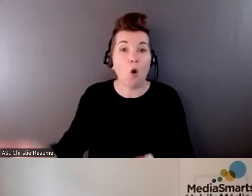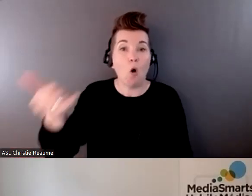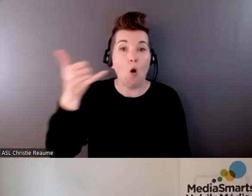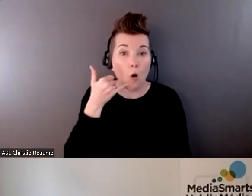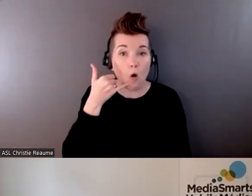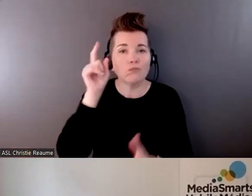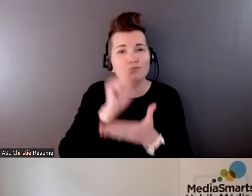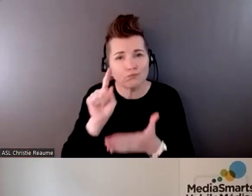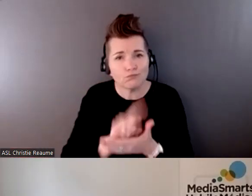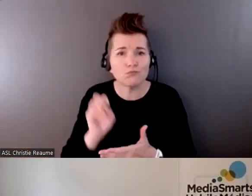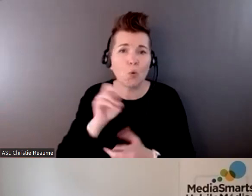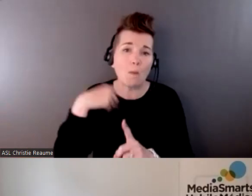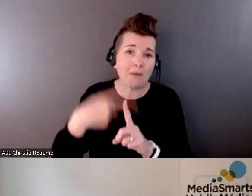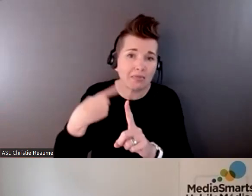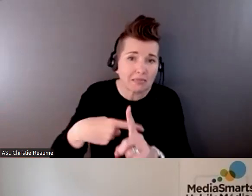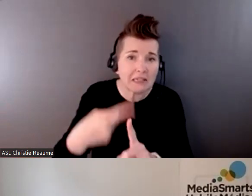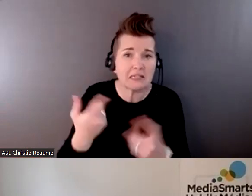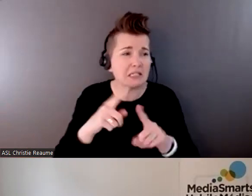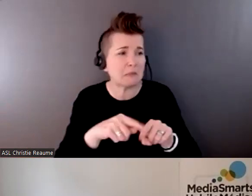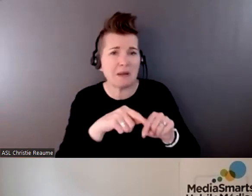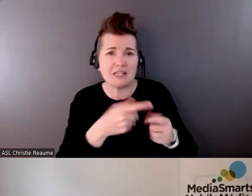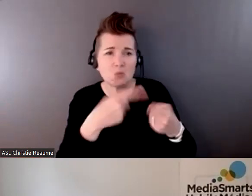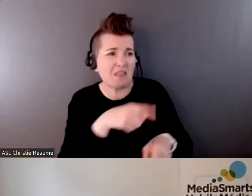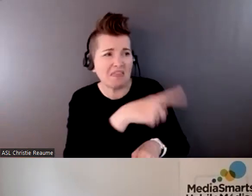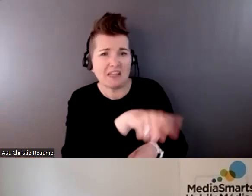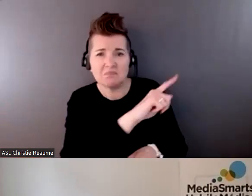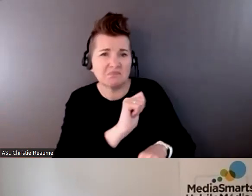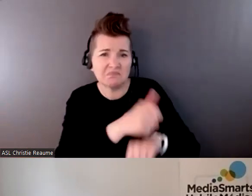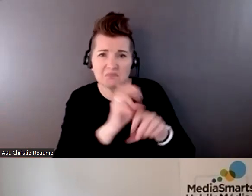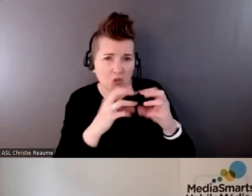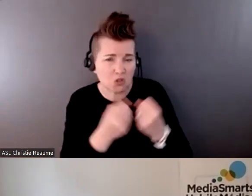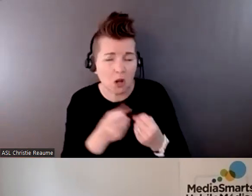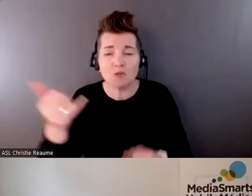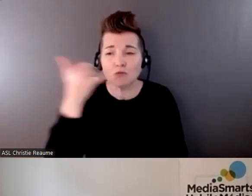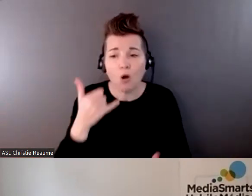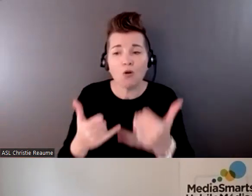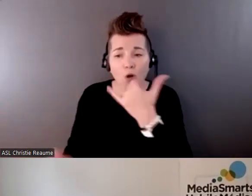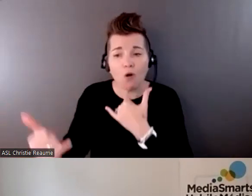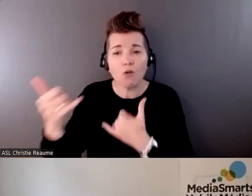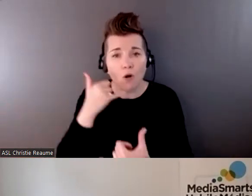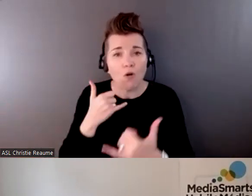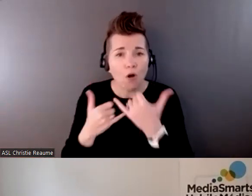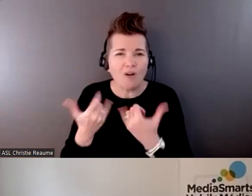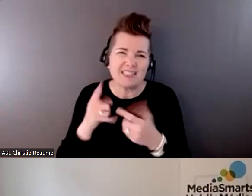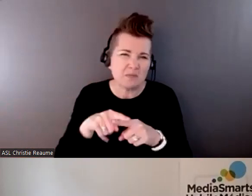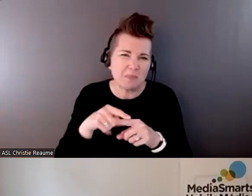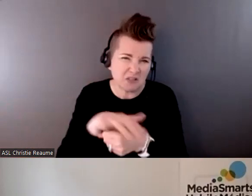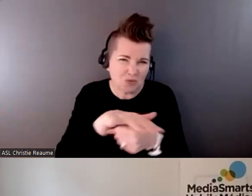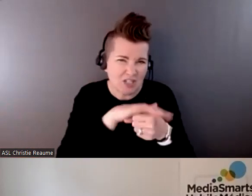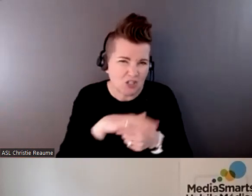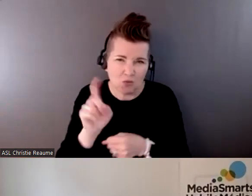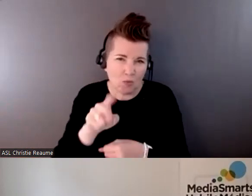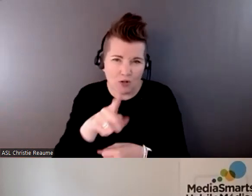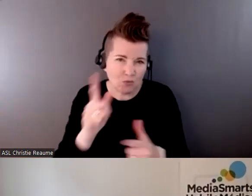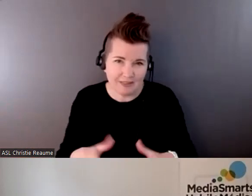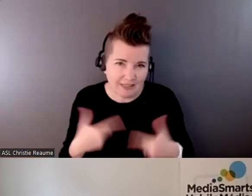when they host uh their their programs and those are very um Regional so depending on where you live if there's a senior center